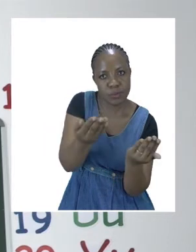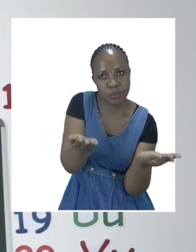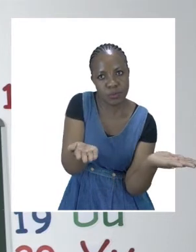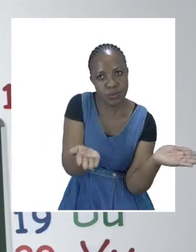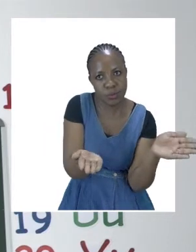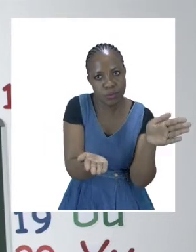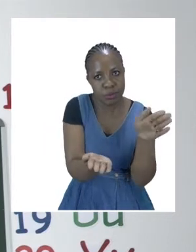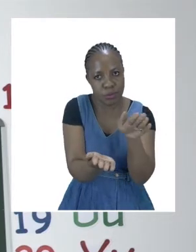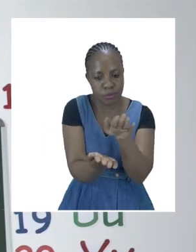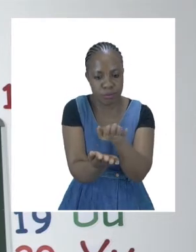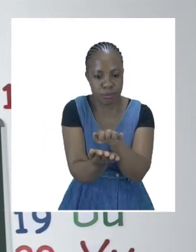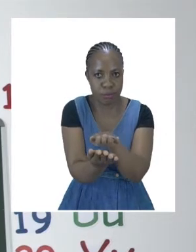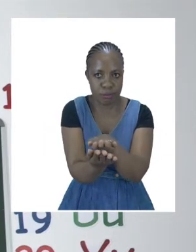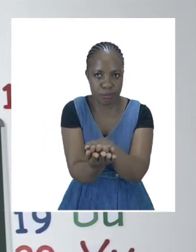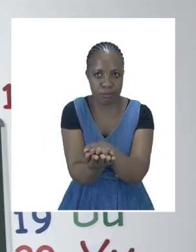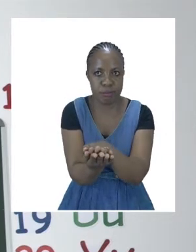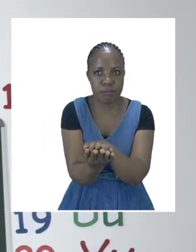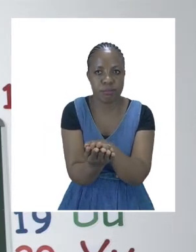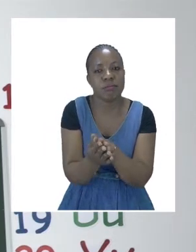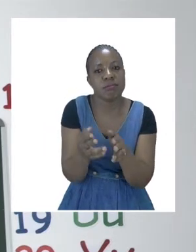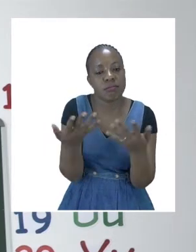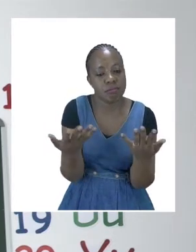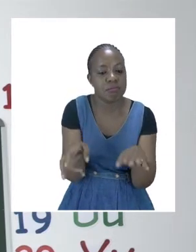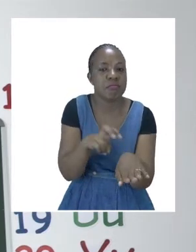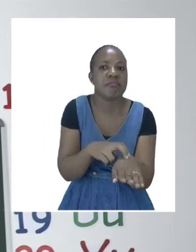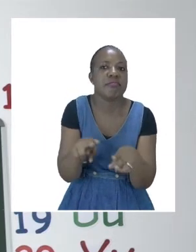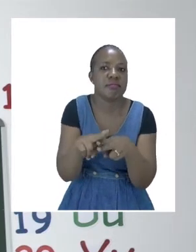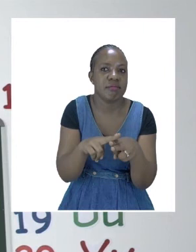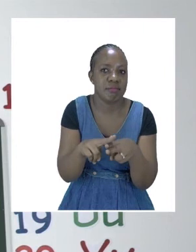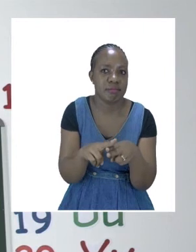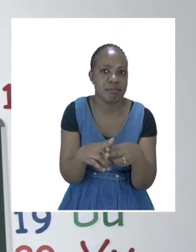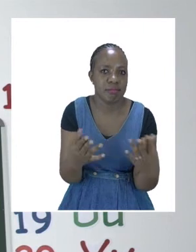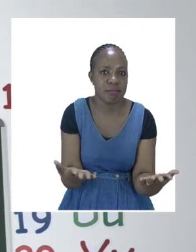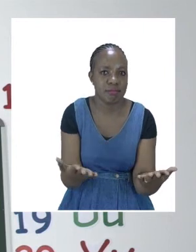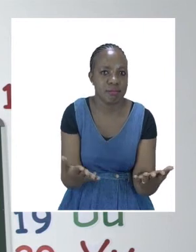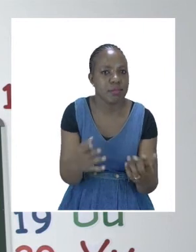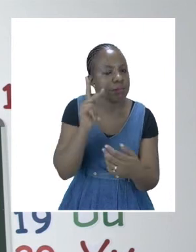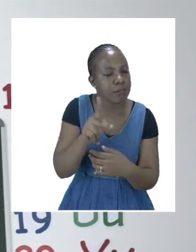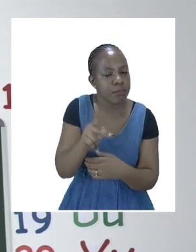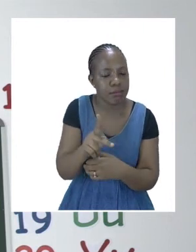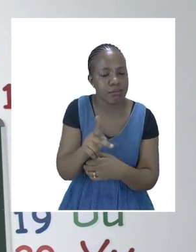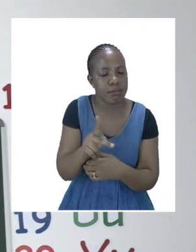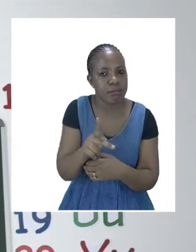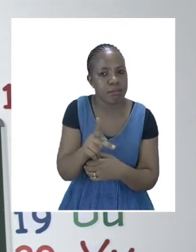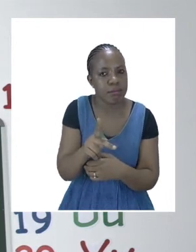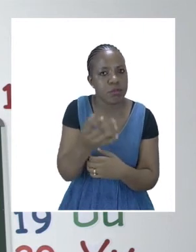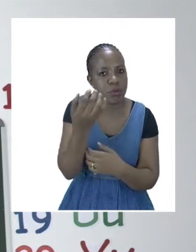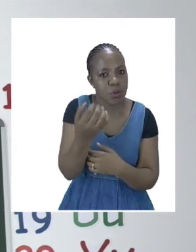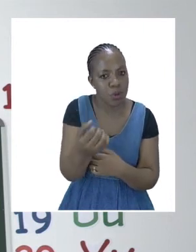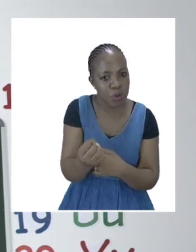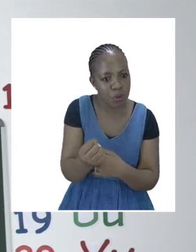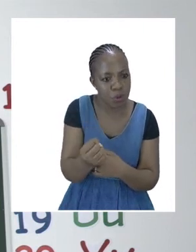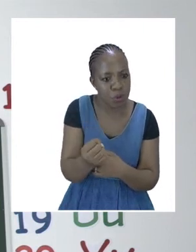it for ready to use. But there is more. We are also available on